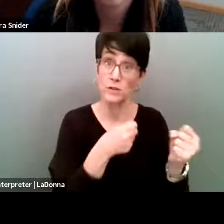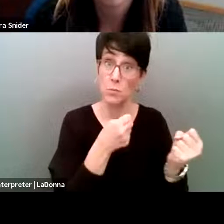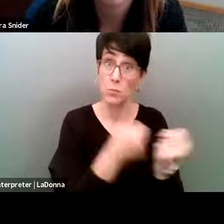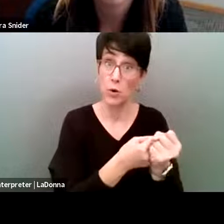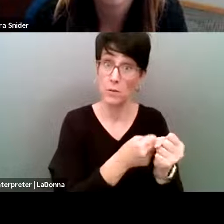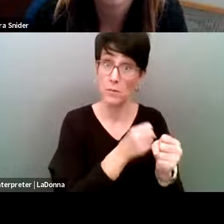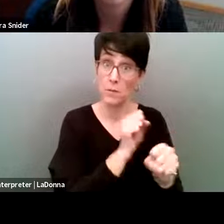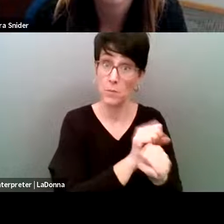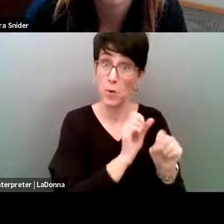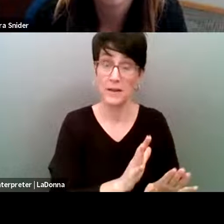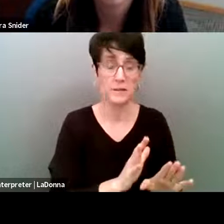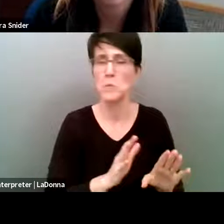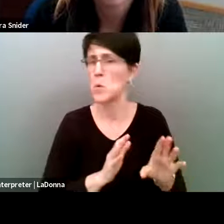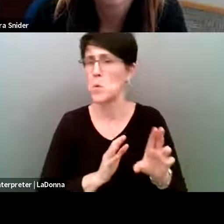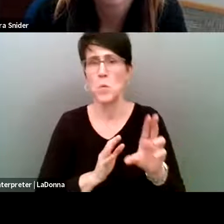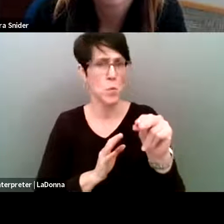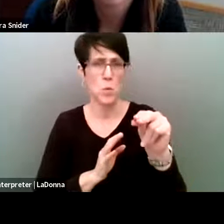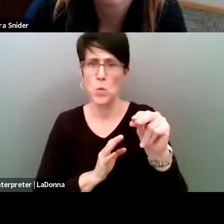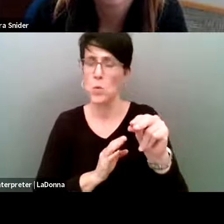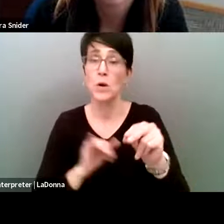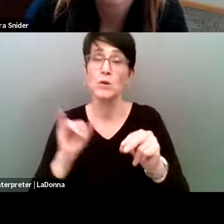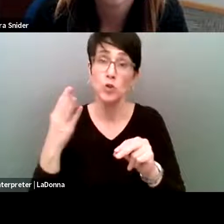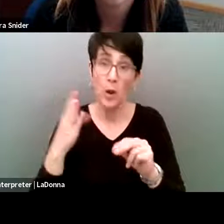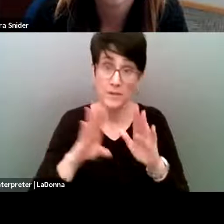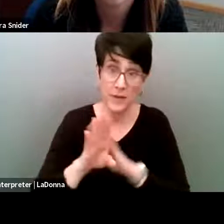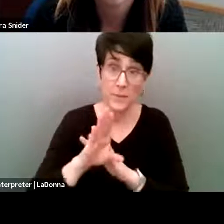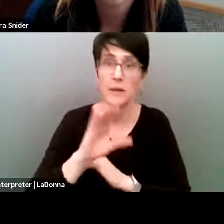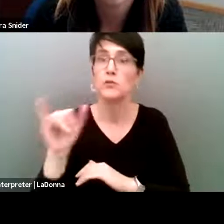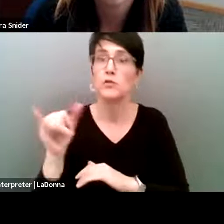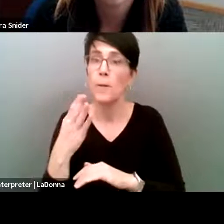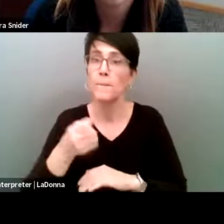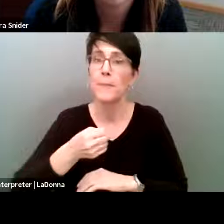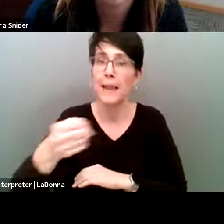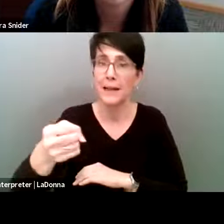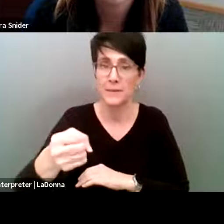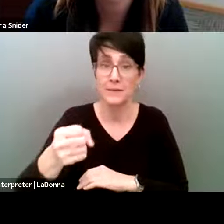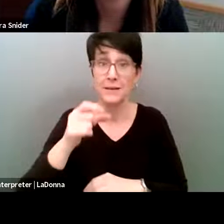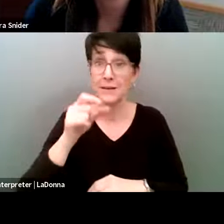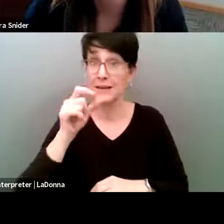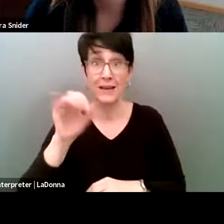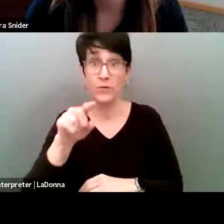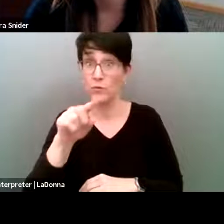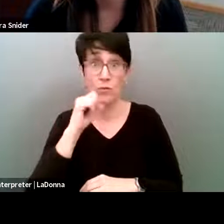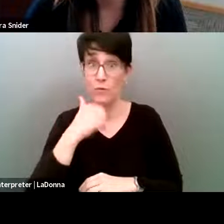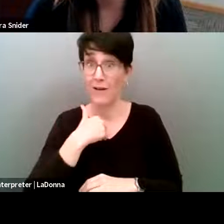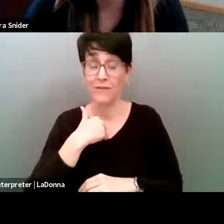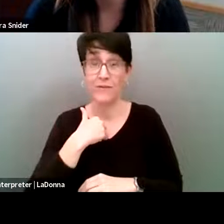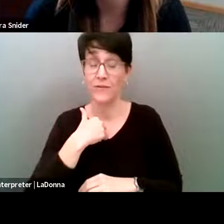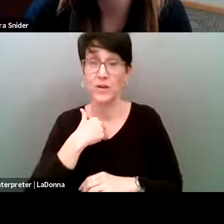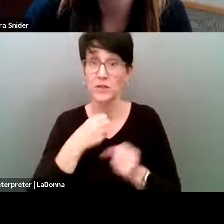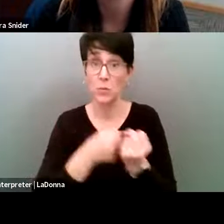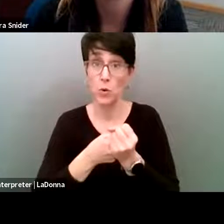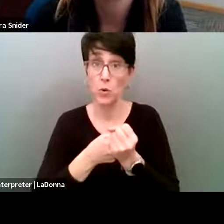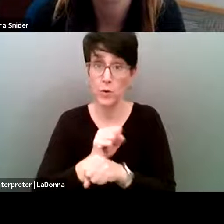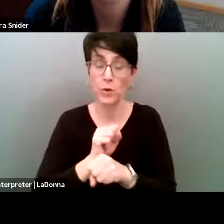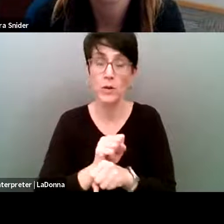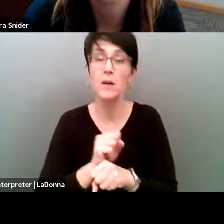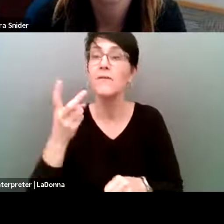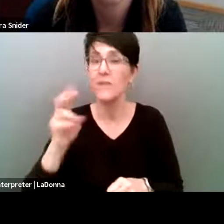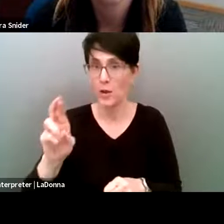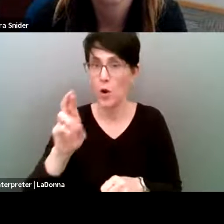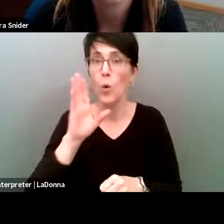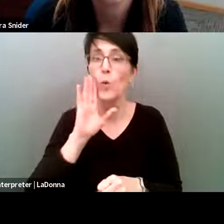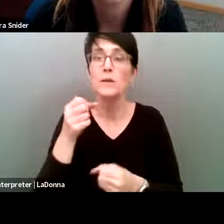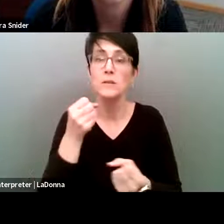job development and job placement. And if you're not getting supported employment, VR also supports people in